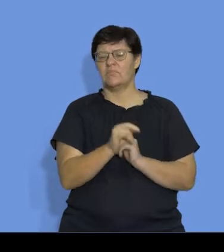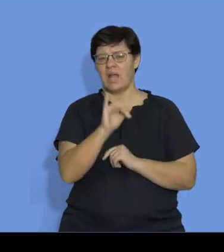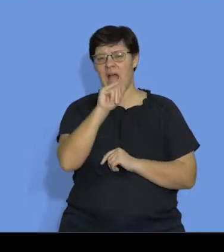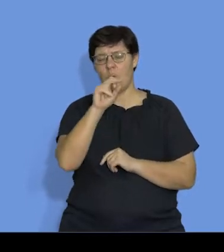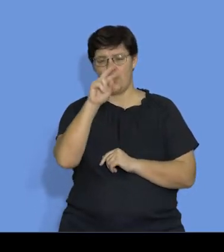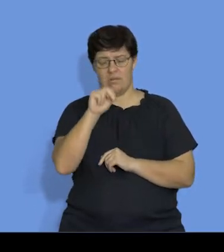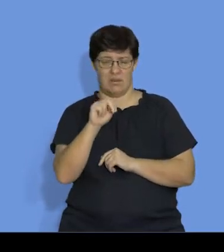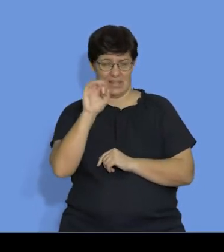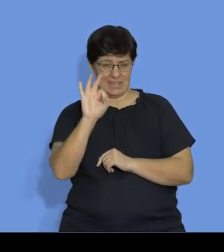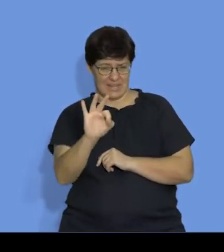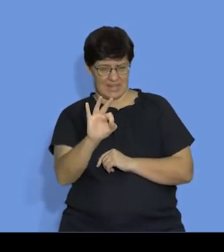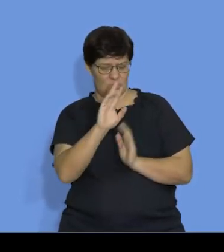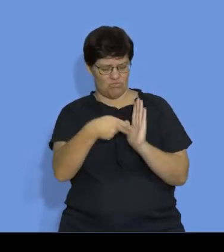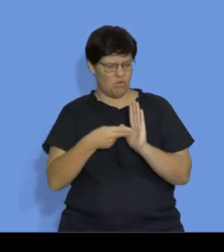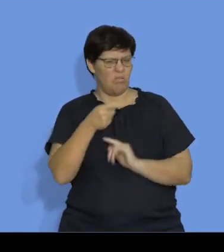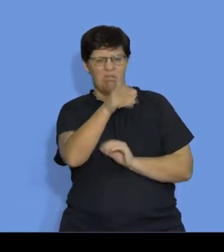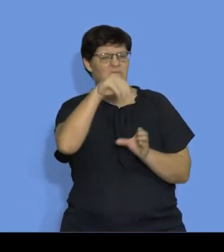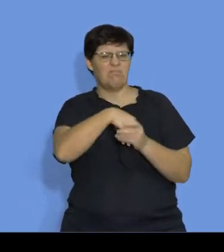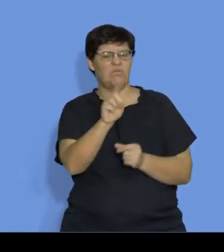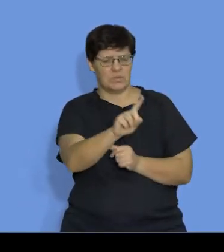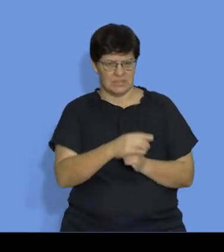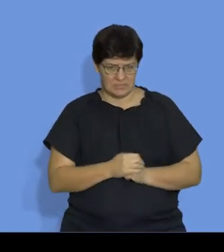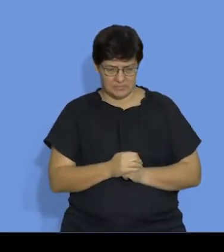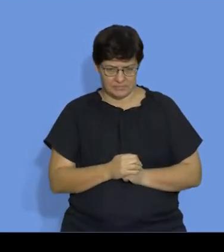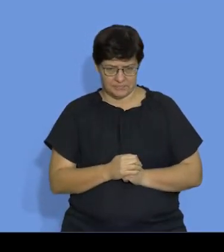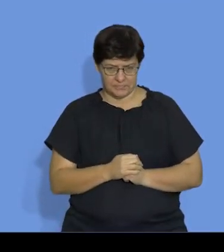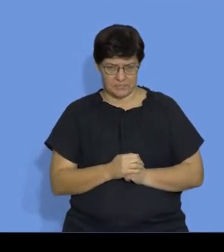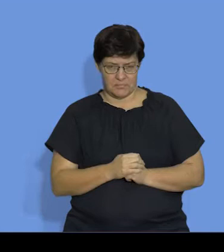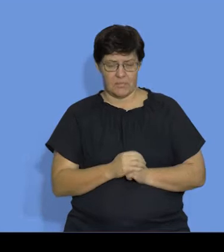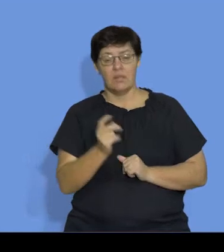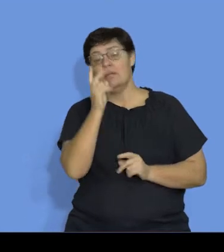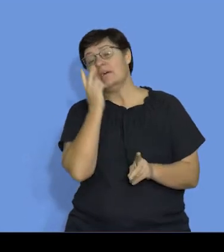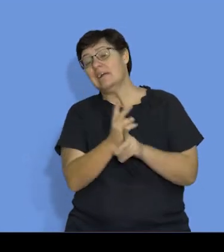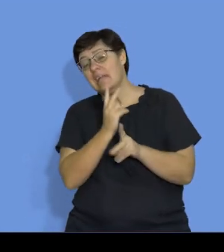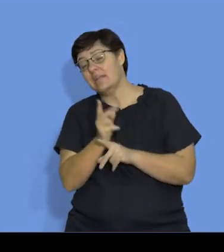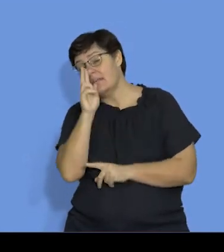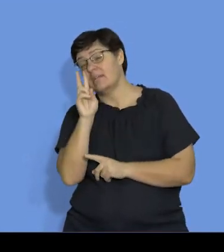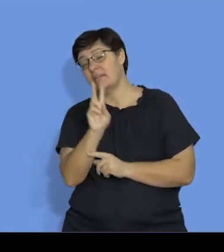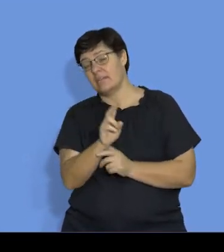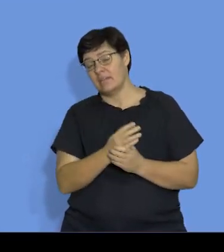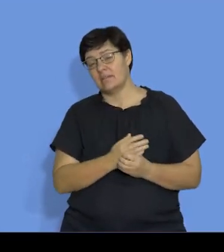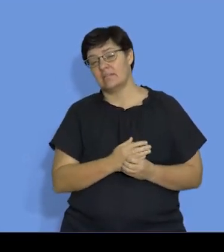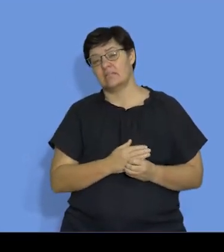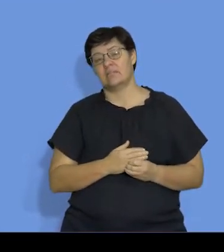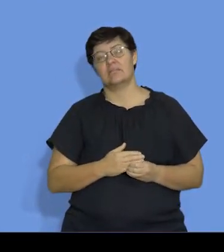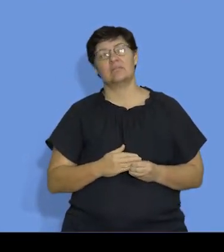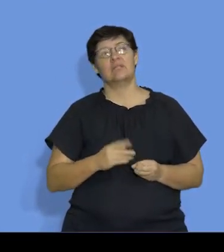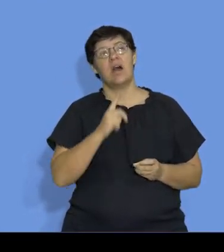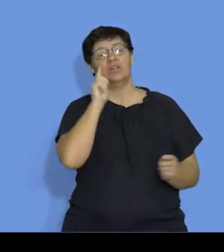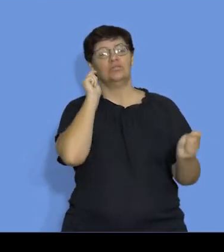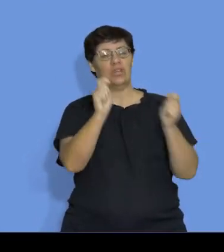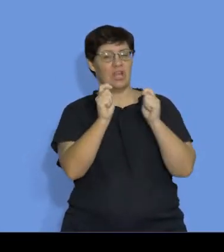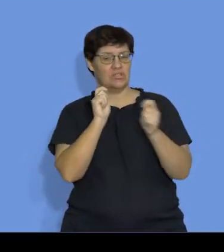3 in this reaction. Again, when you talk about, the keeping track of the changes